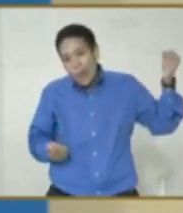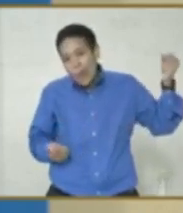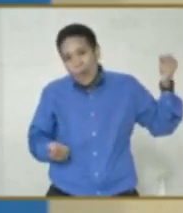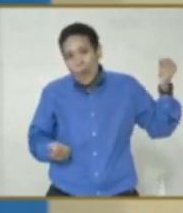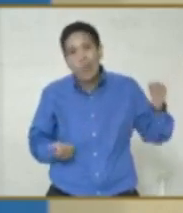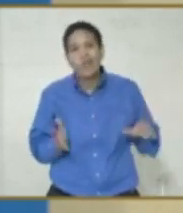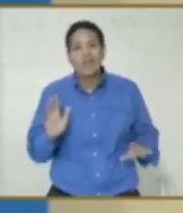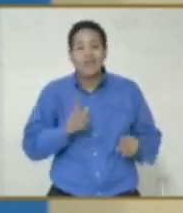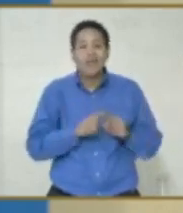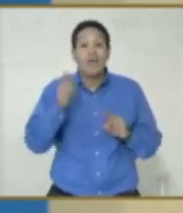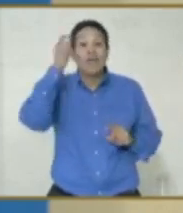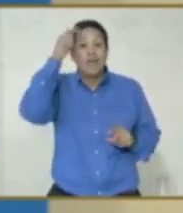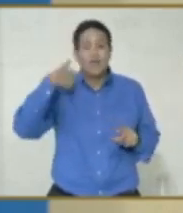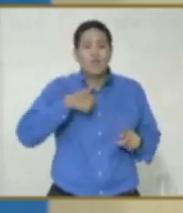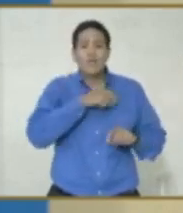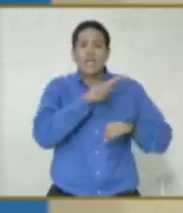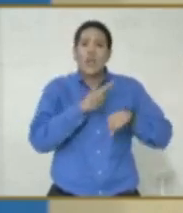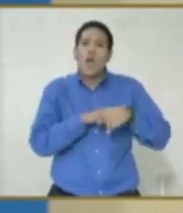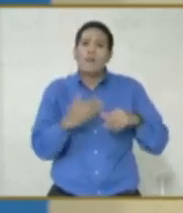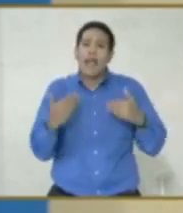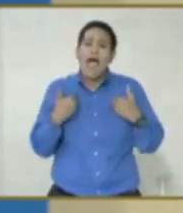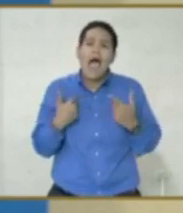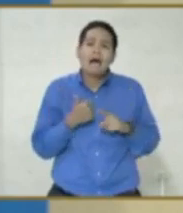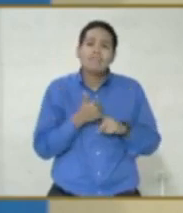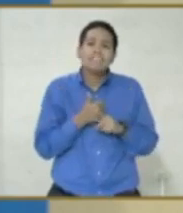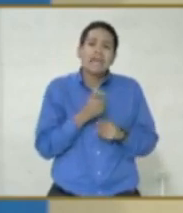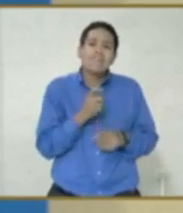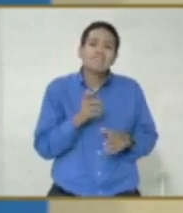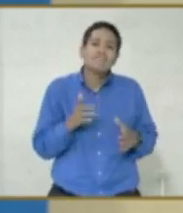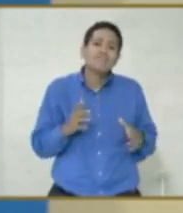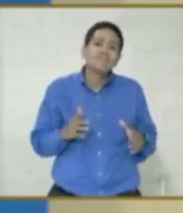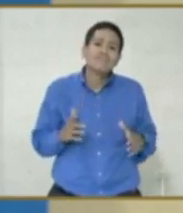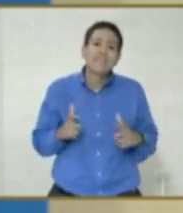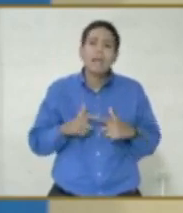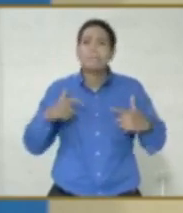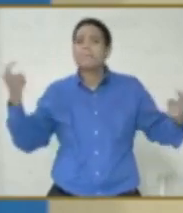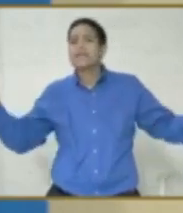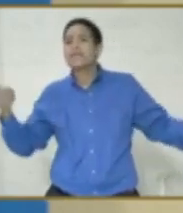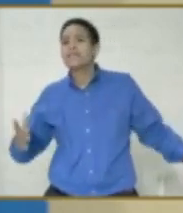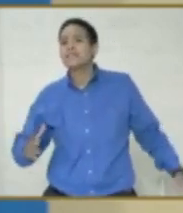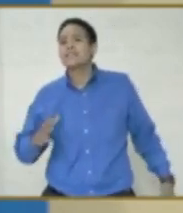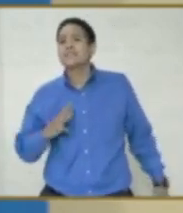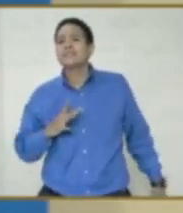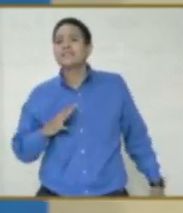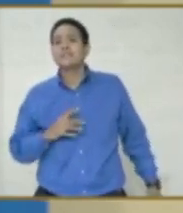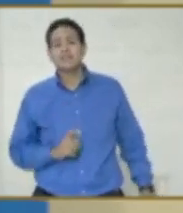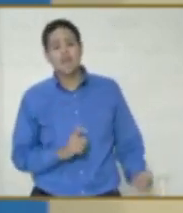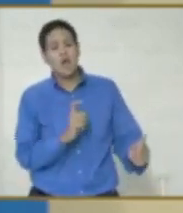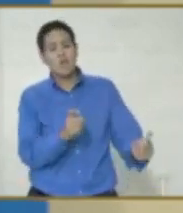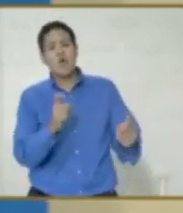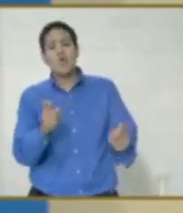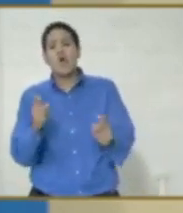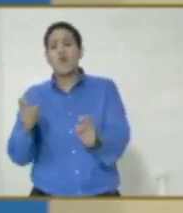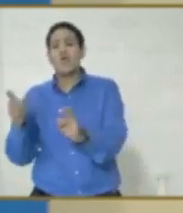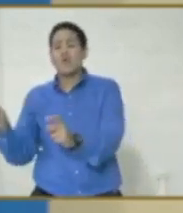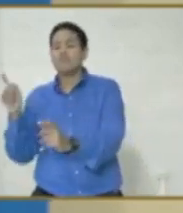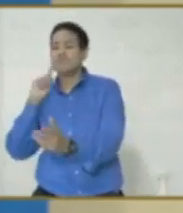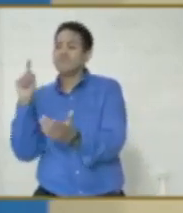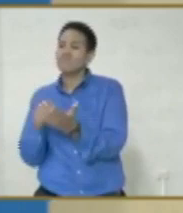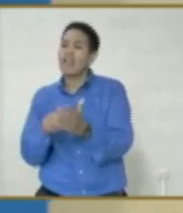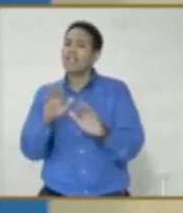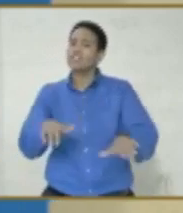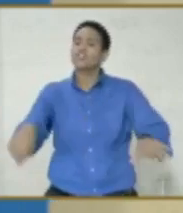March. We would normally have a grand awards function where we recognize the children who